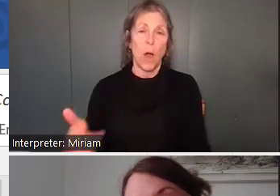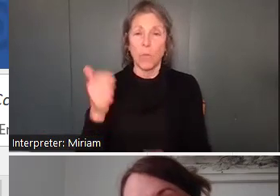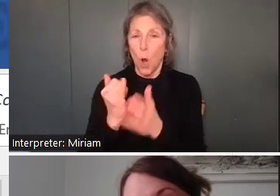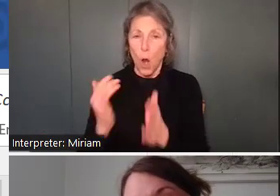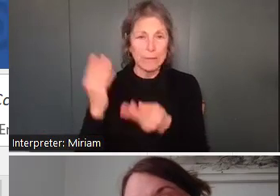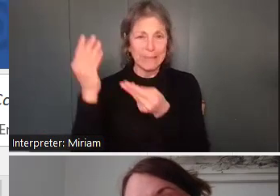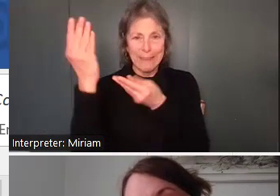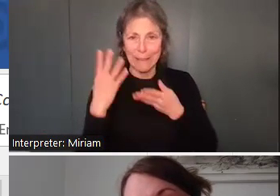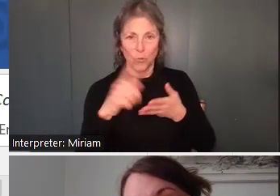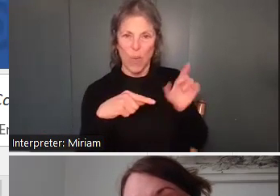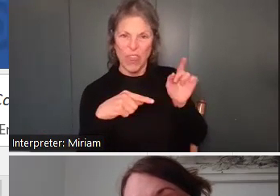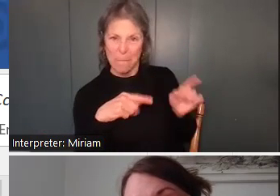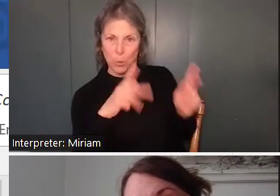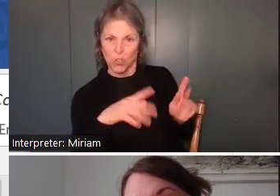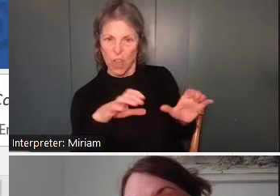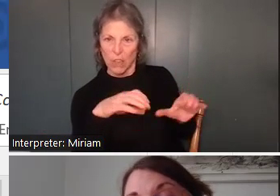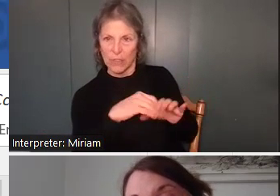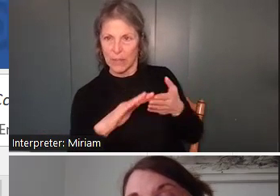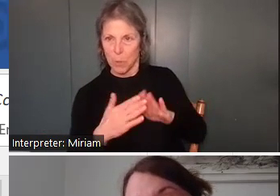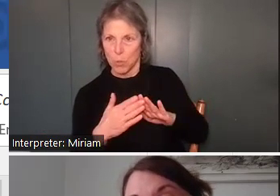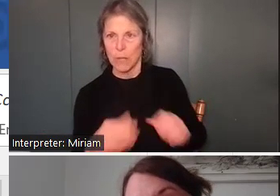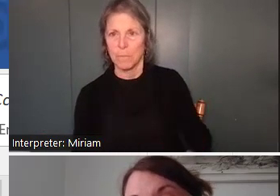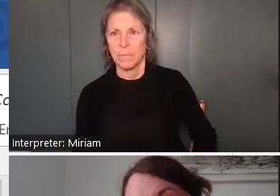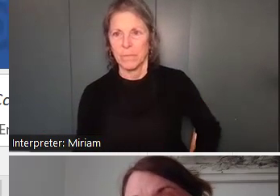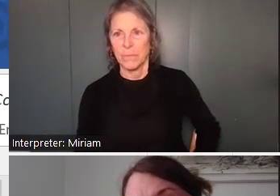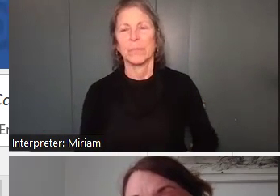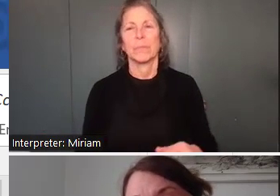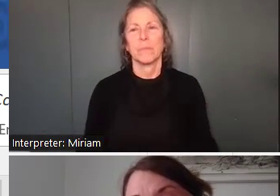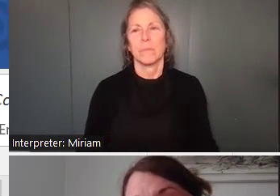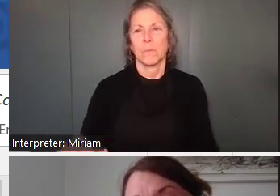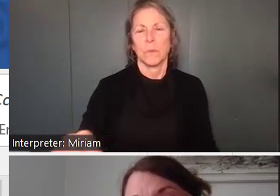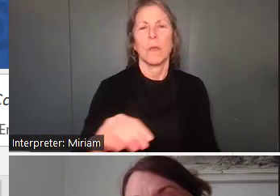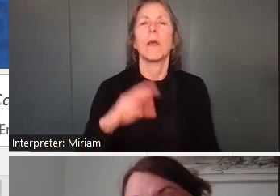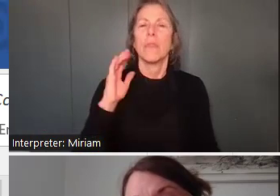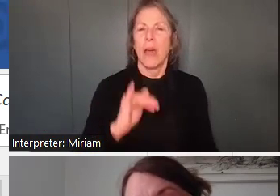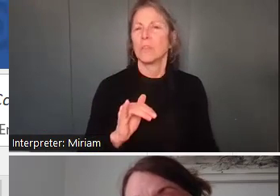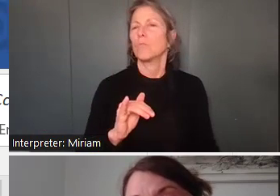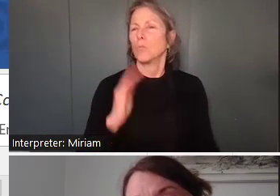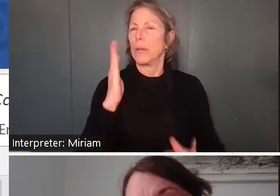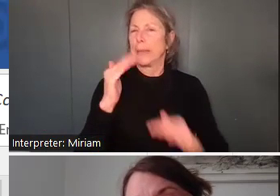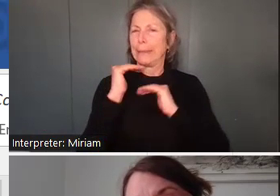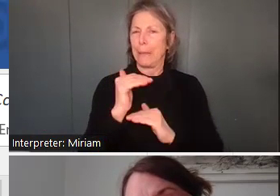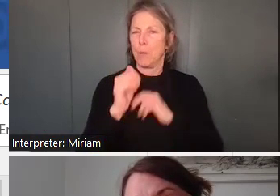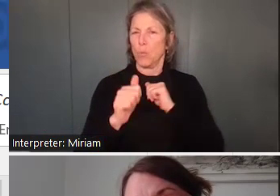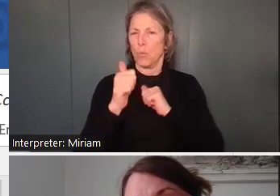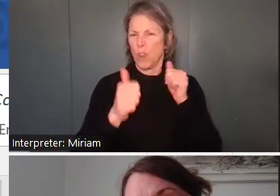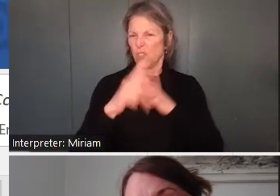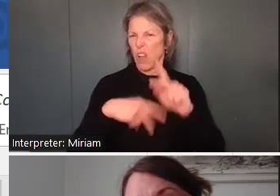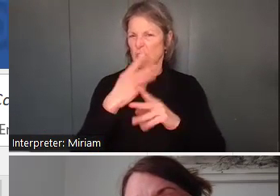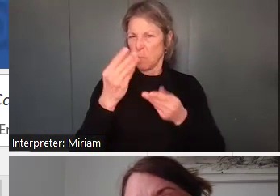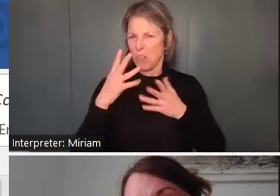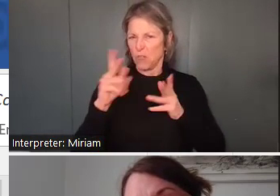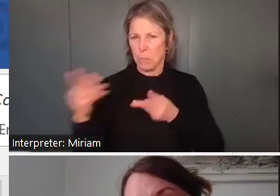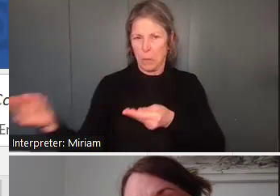this person does in the community. Yeah. I think that would limit the kind of information that we get so that we know